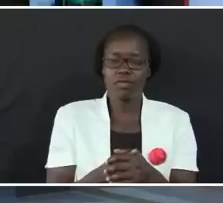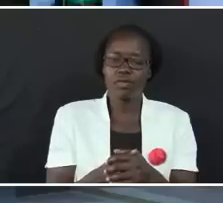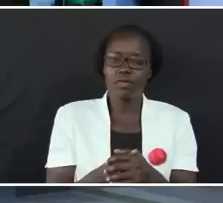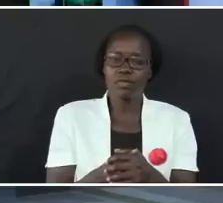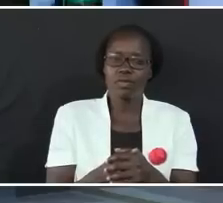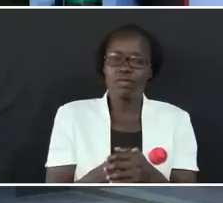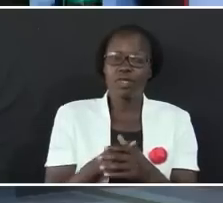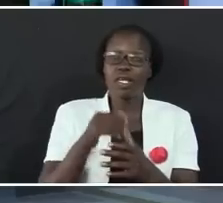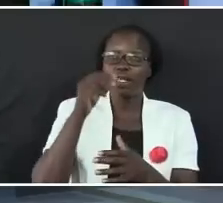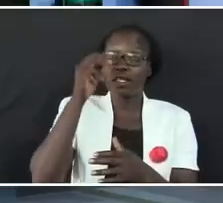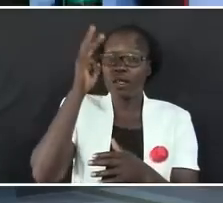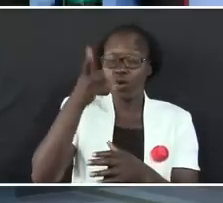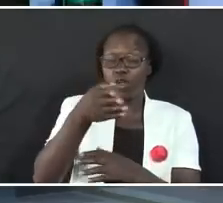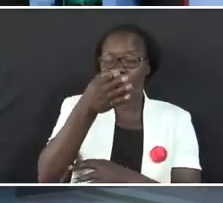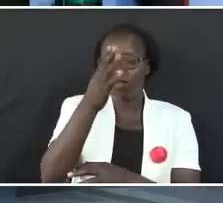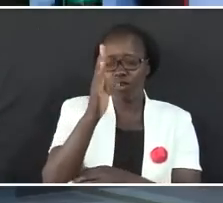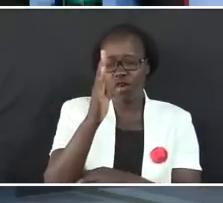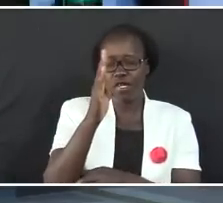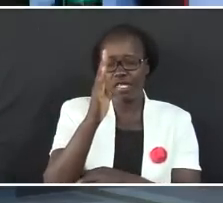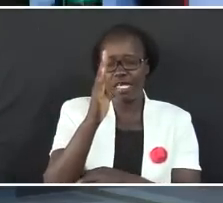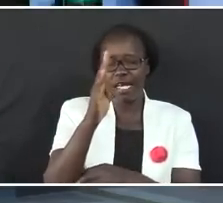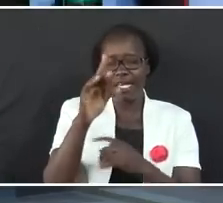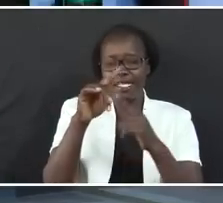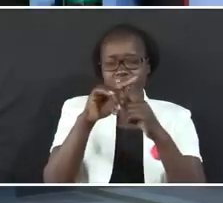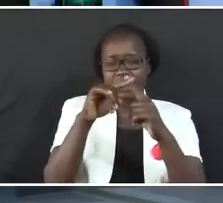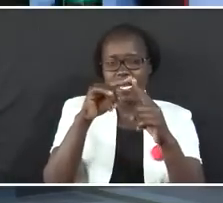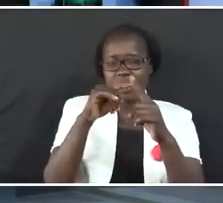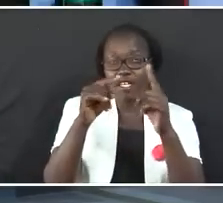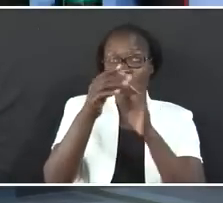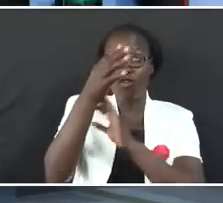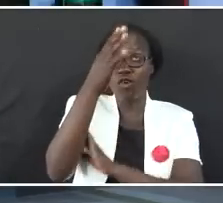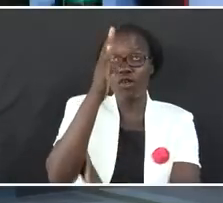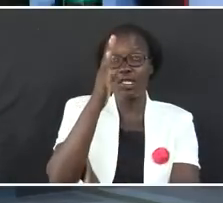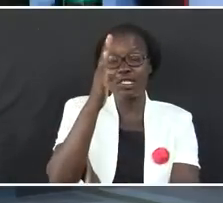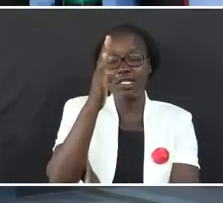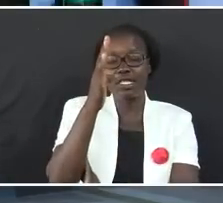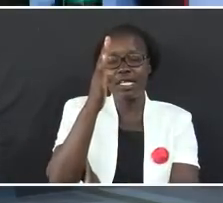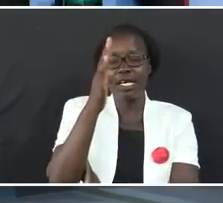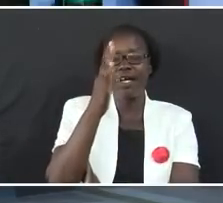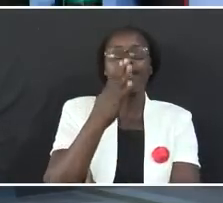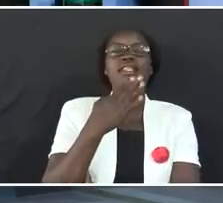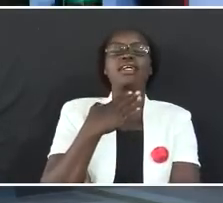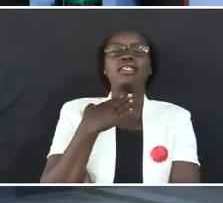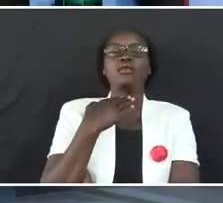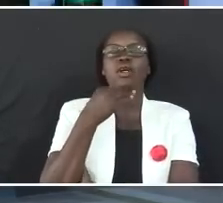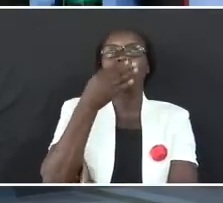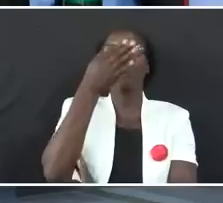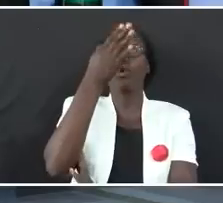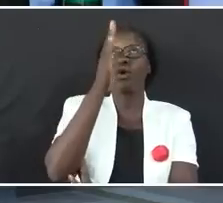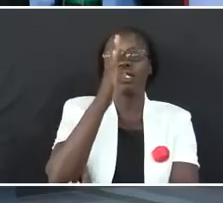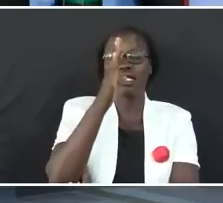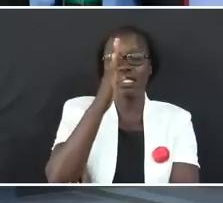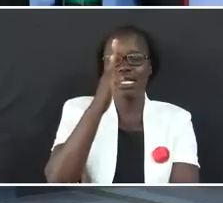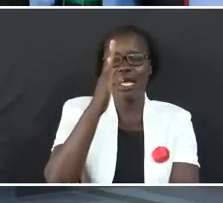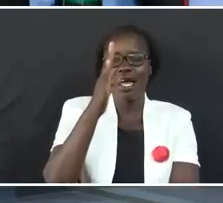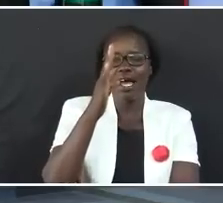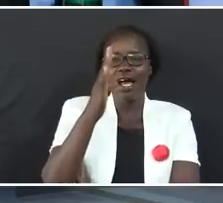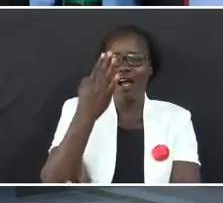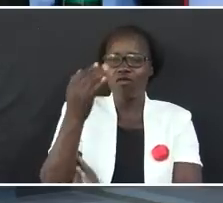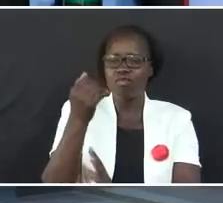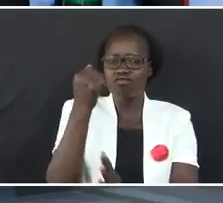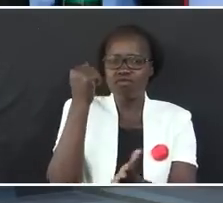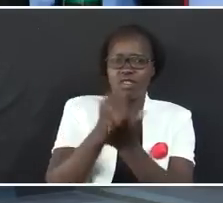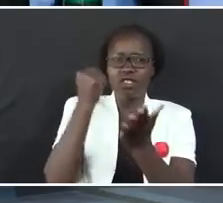The will of God, the standards of God, the demands of God have been